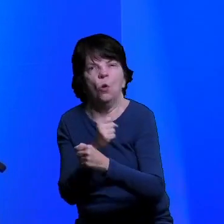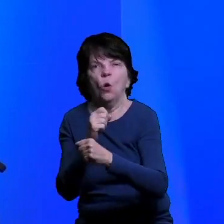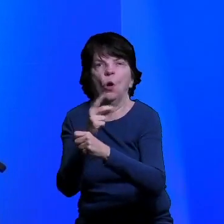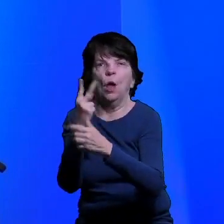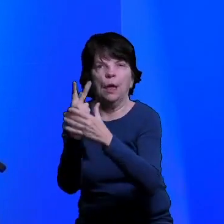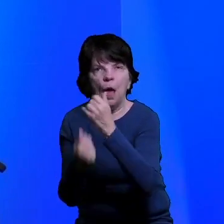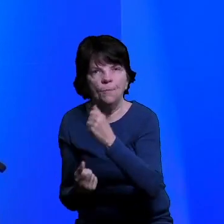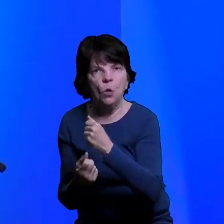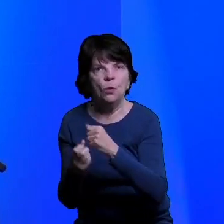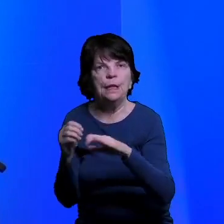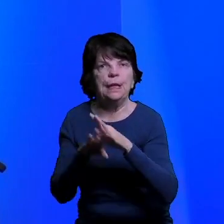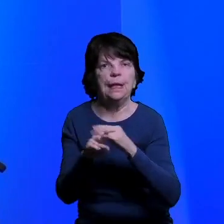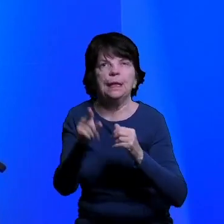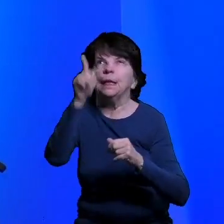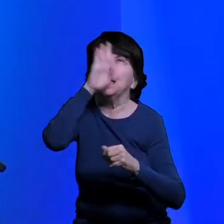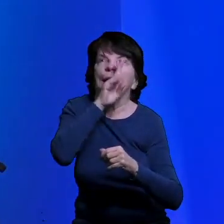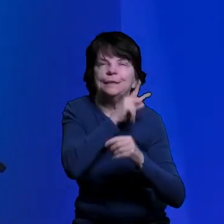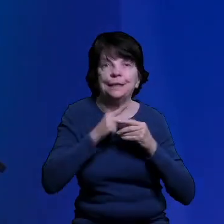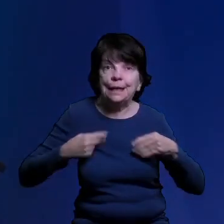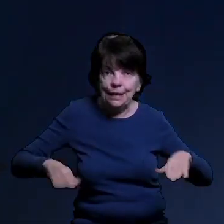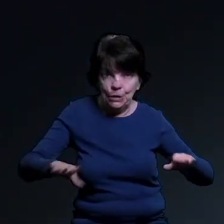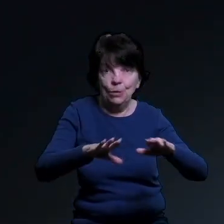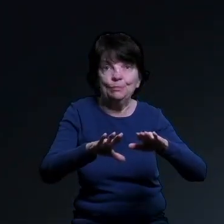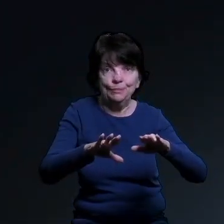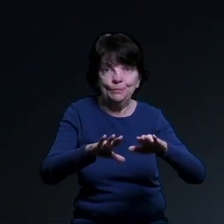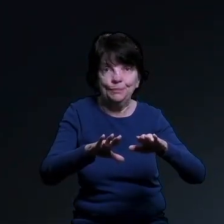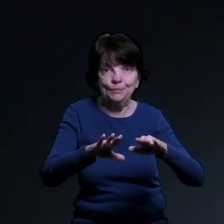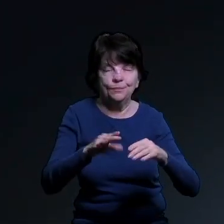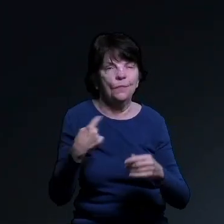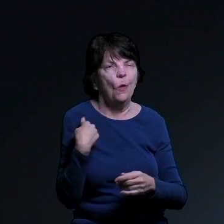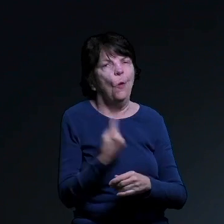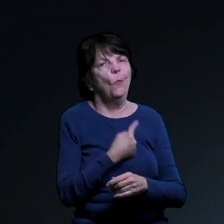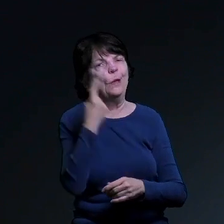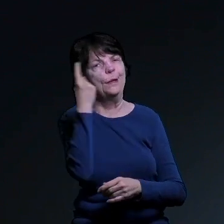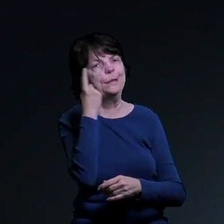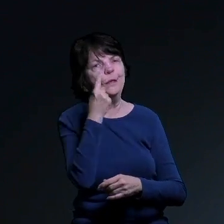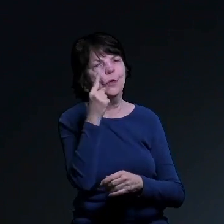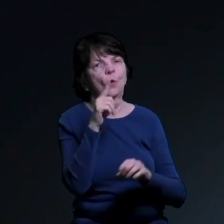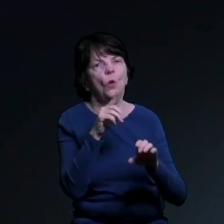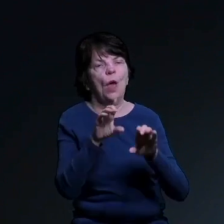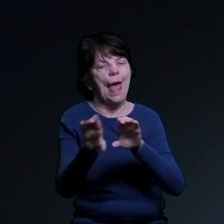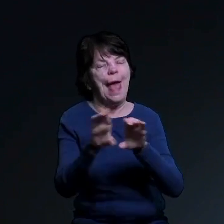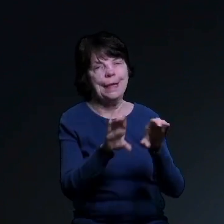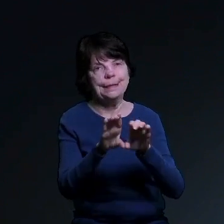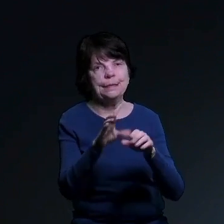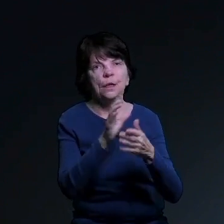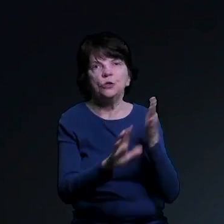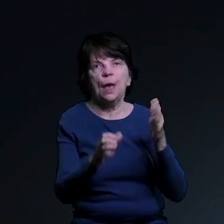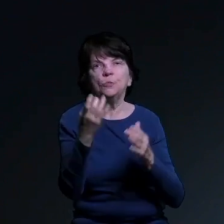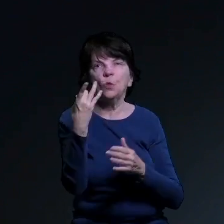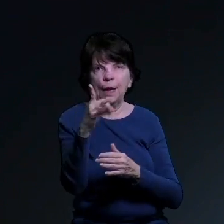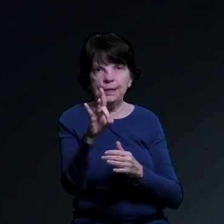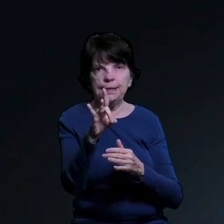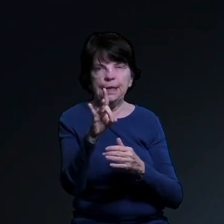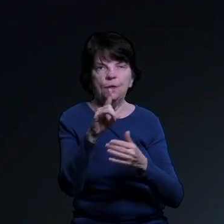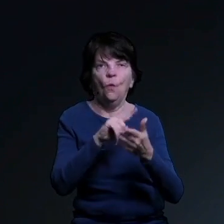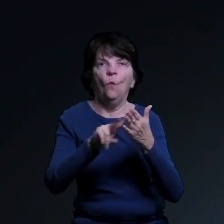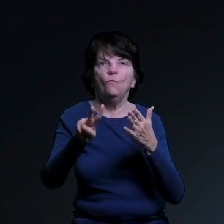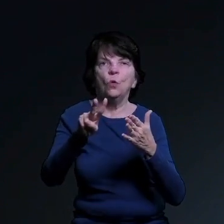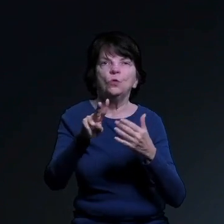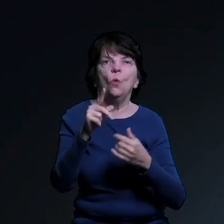as I think about them, I take us to the book of Acts chapter 18. There in verses 1 and 2 it